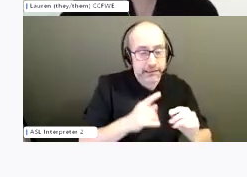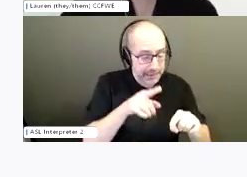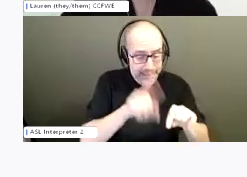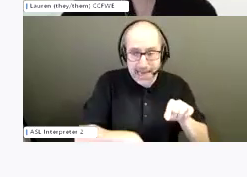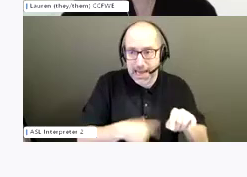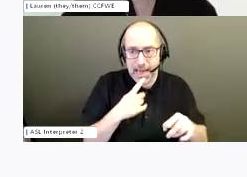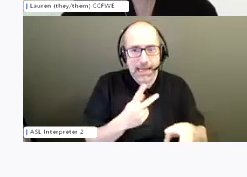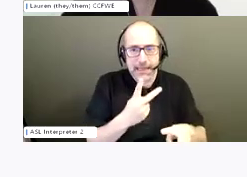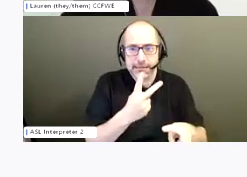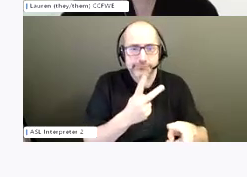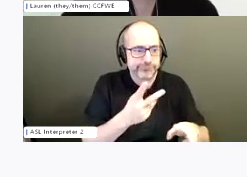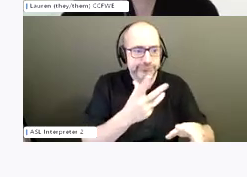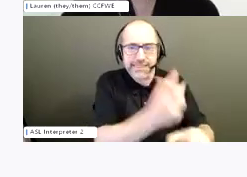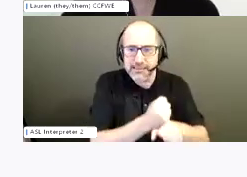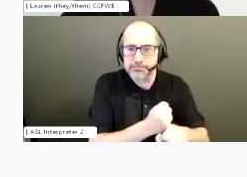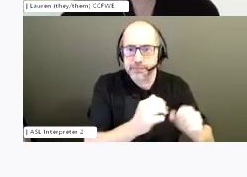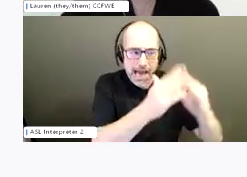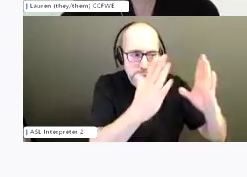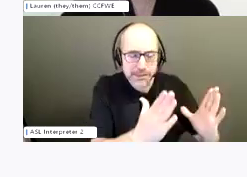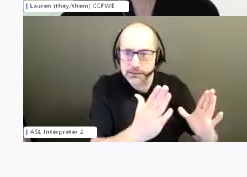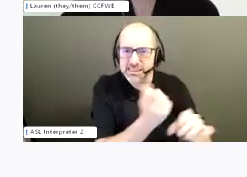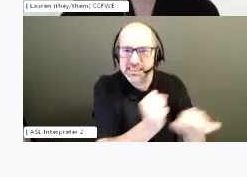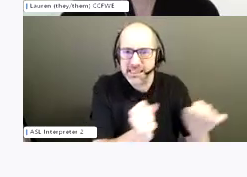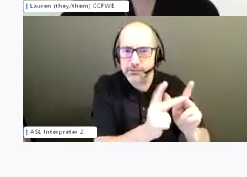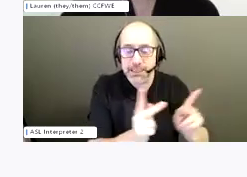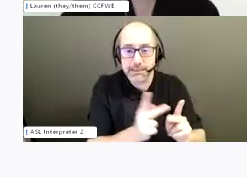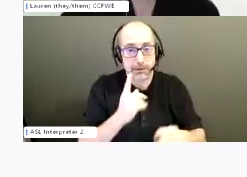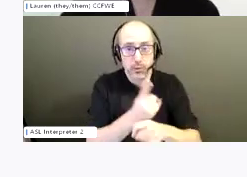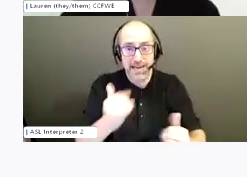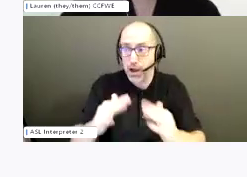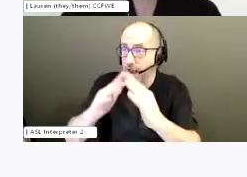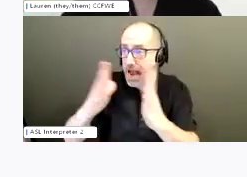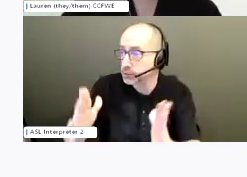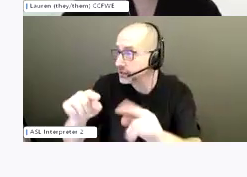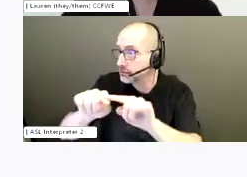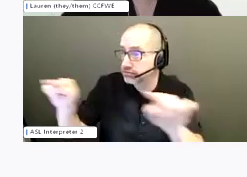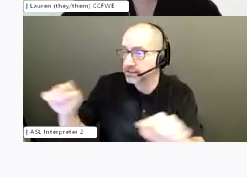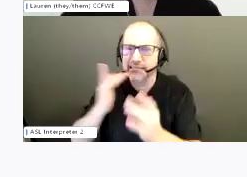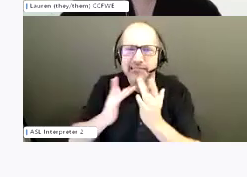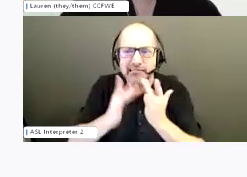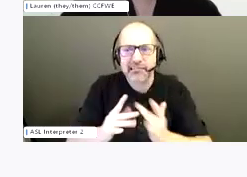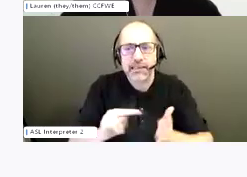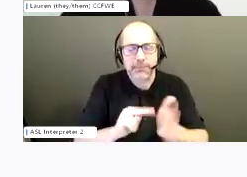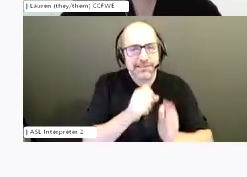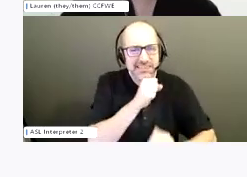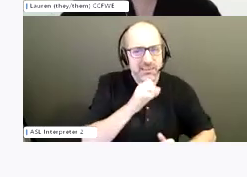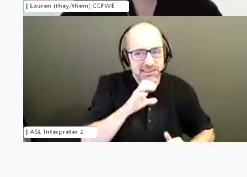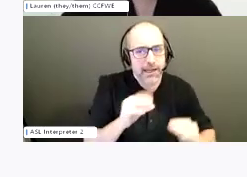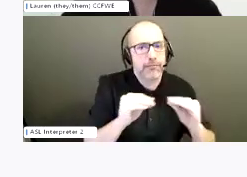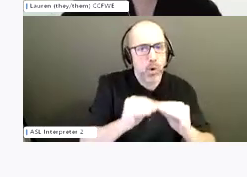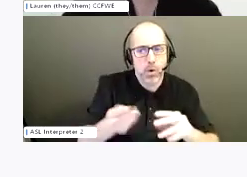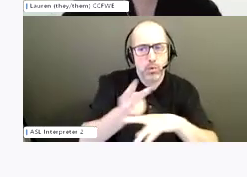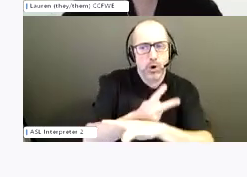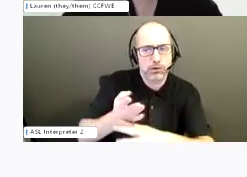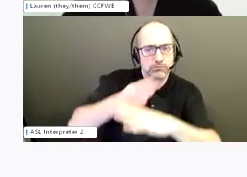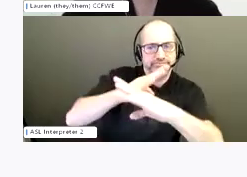maintain housing. So, in today's competitive housing market, senior survivors may face additional barriers. That can include discrimination